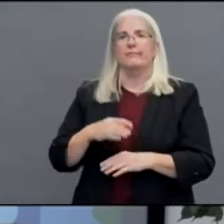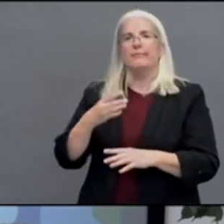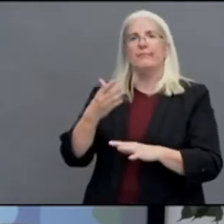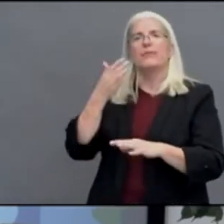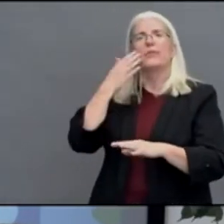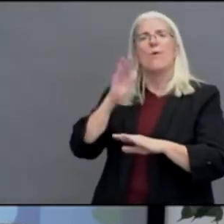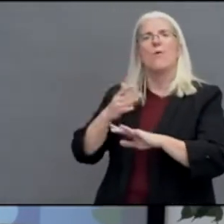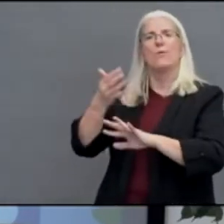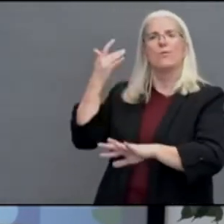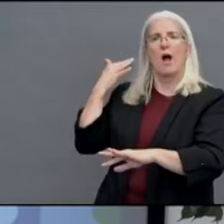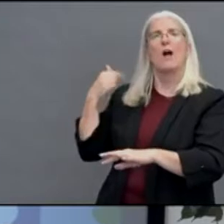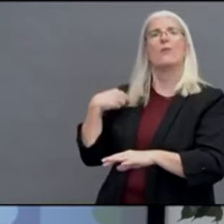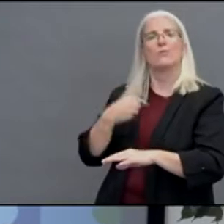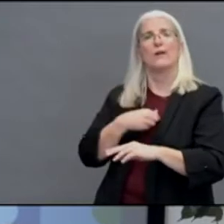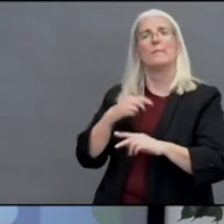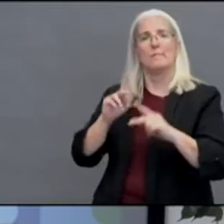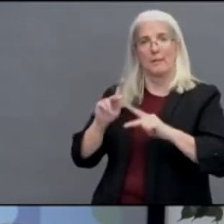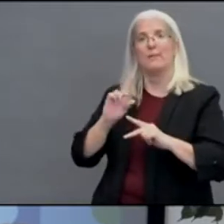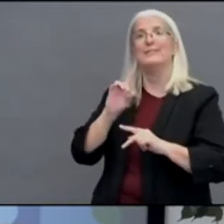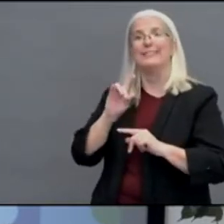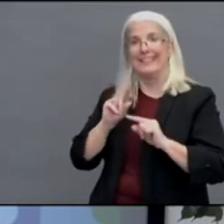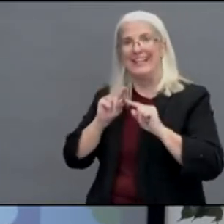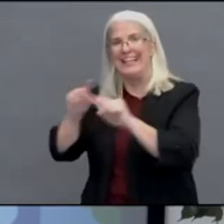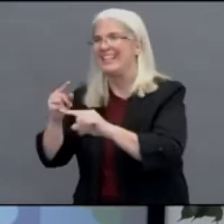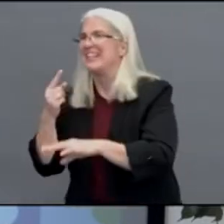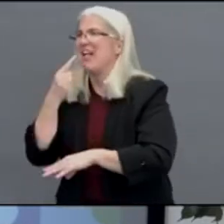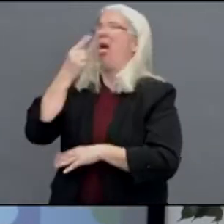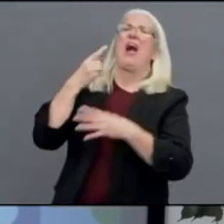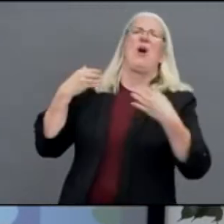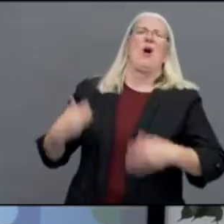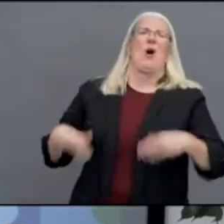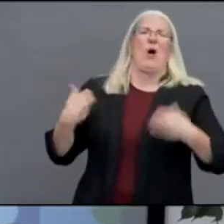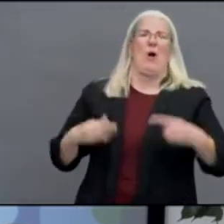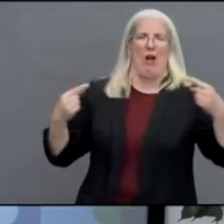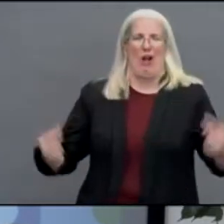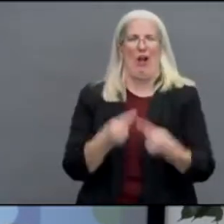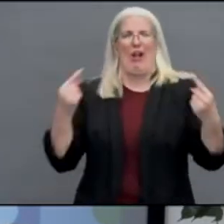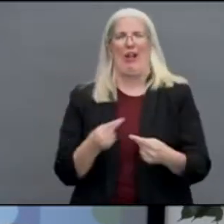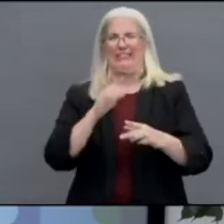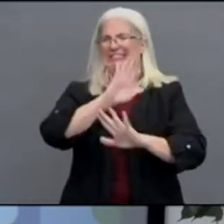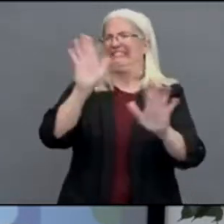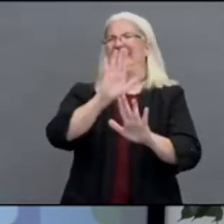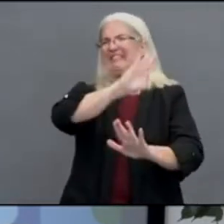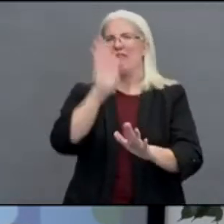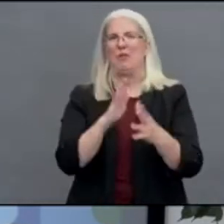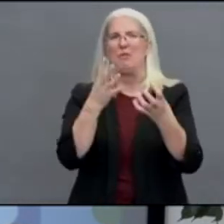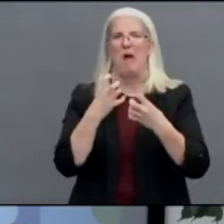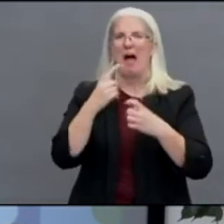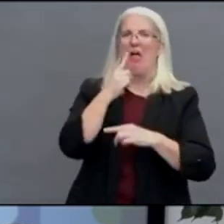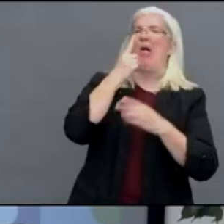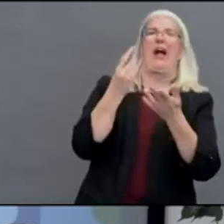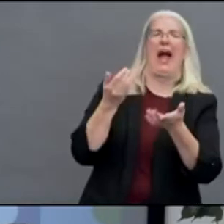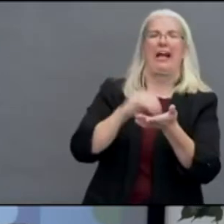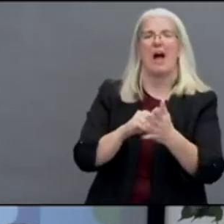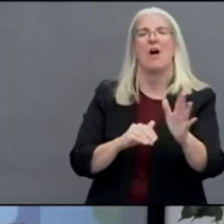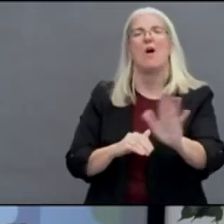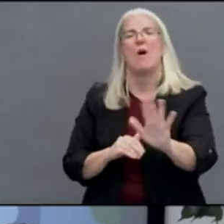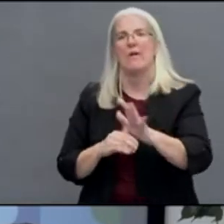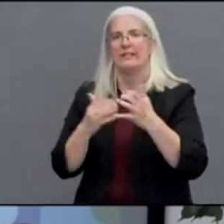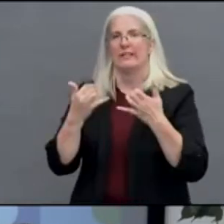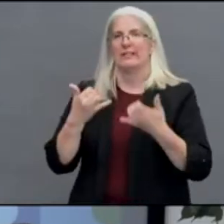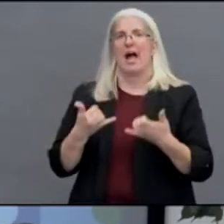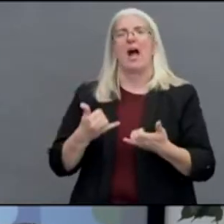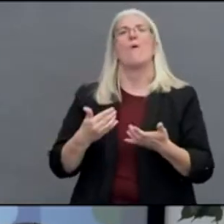again. That's right. And so I just wanted to show what our testing looks like now. And we have one of